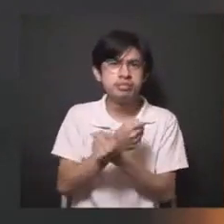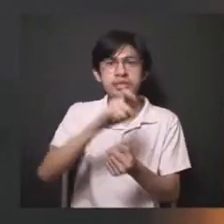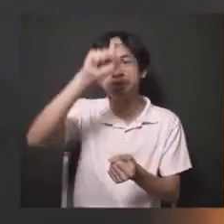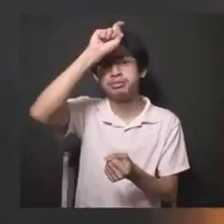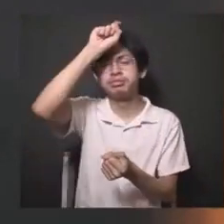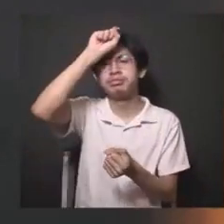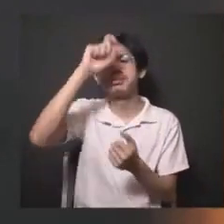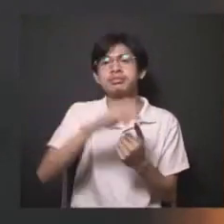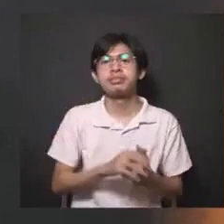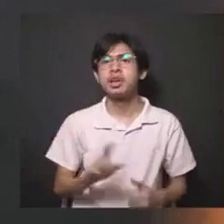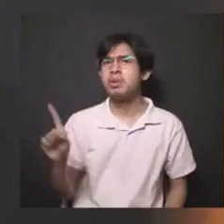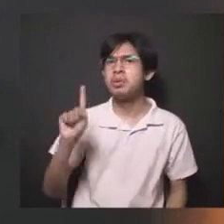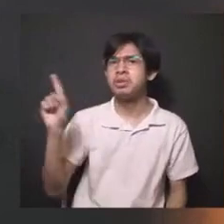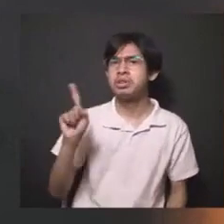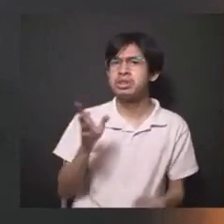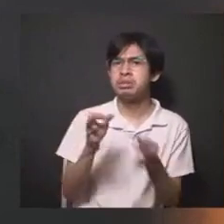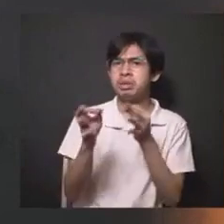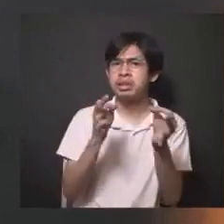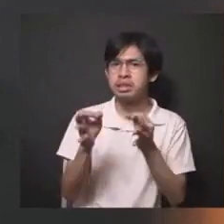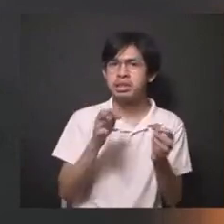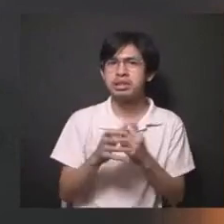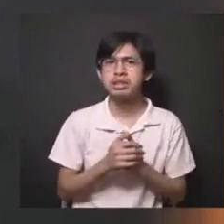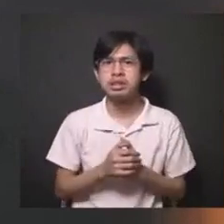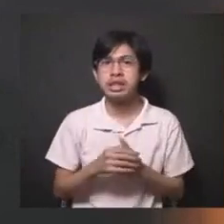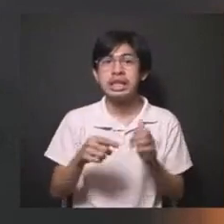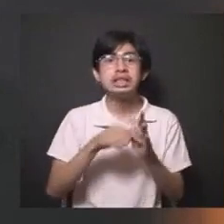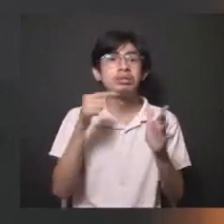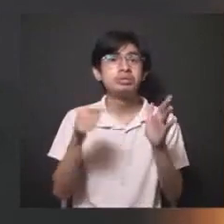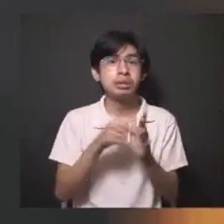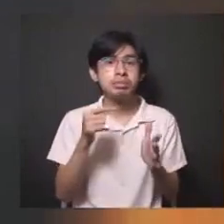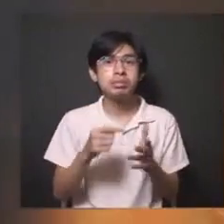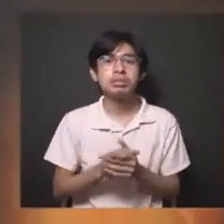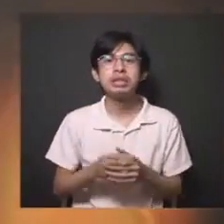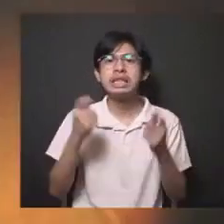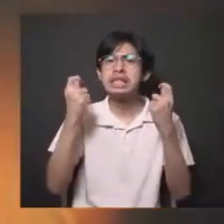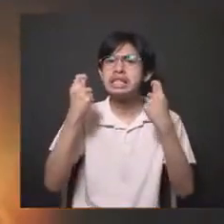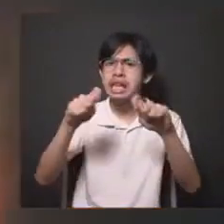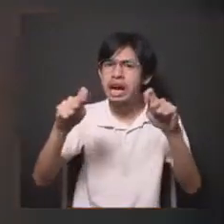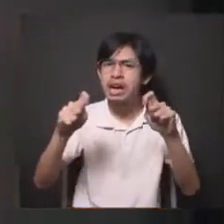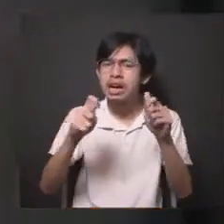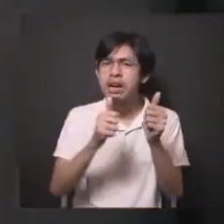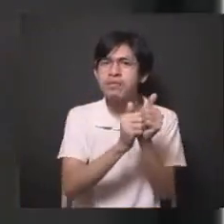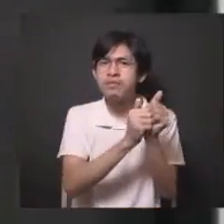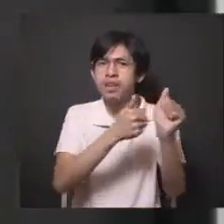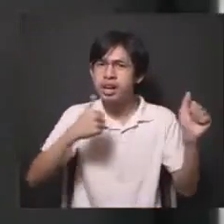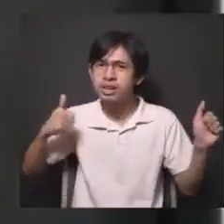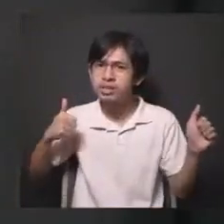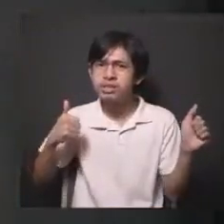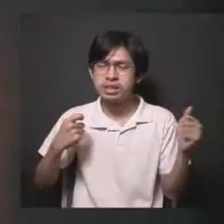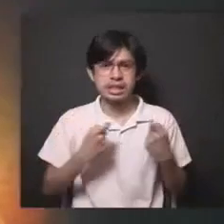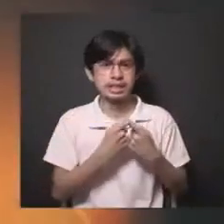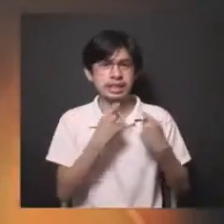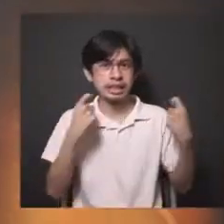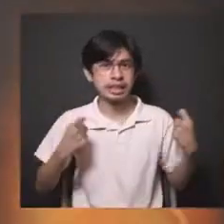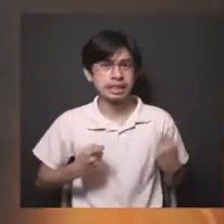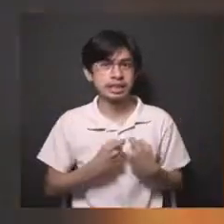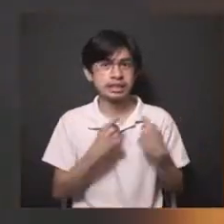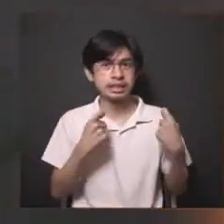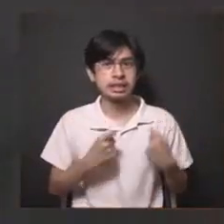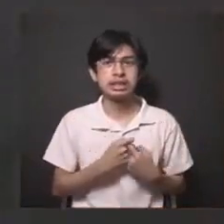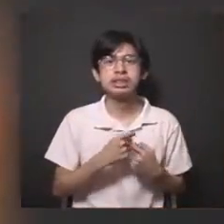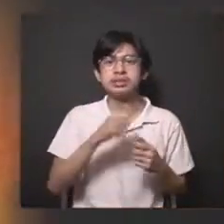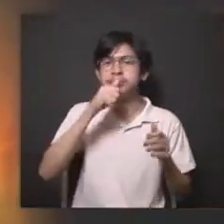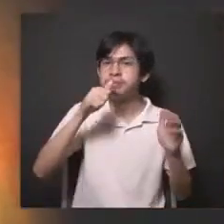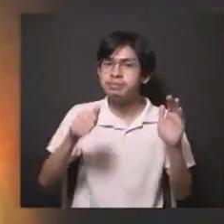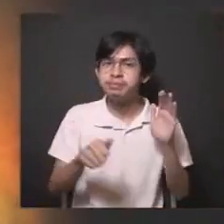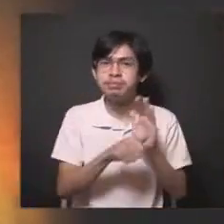simple. Sometimes you try to run away from your sin for so long. You try to cover that